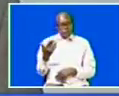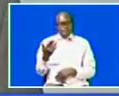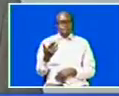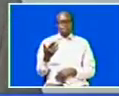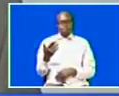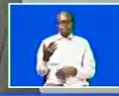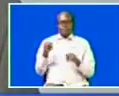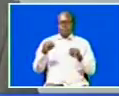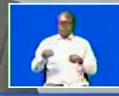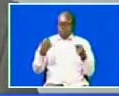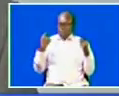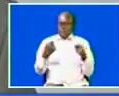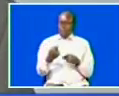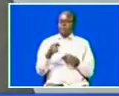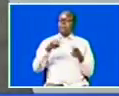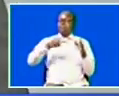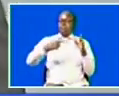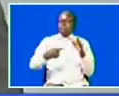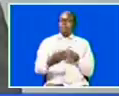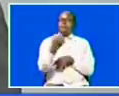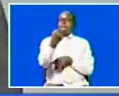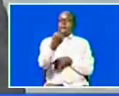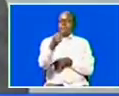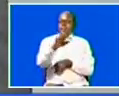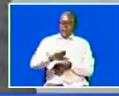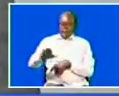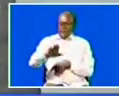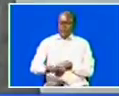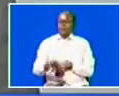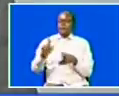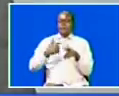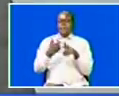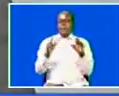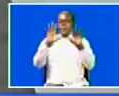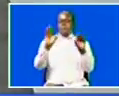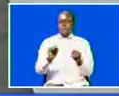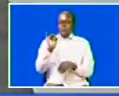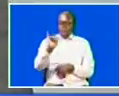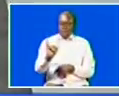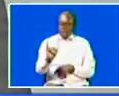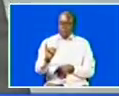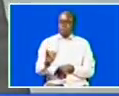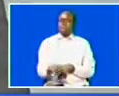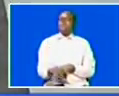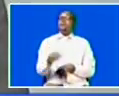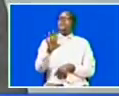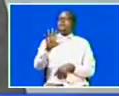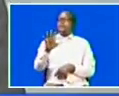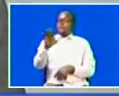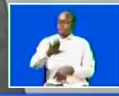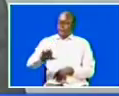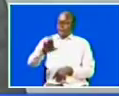just try and break it down into 5 core areas, then we'll summarize that. And for me, the 5 core areas